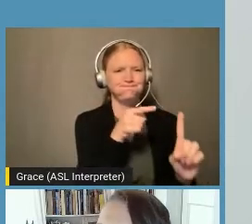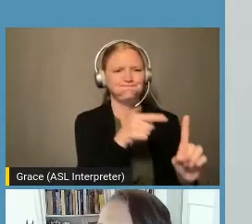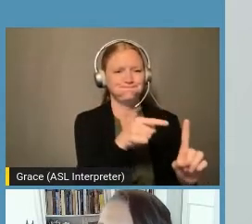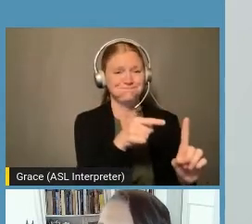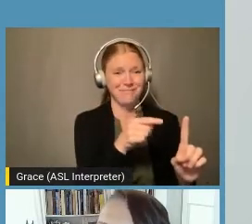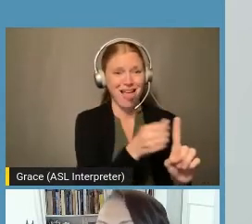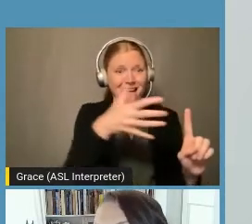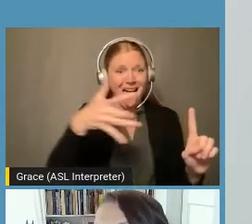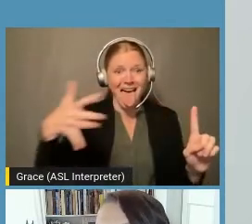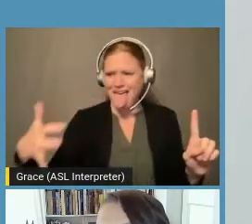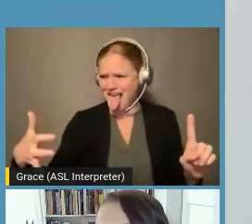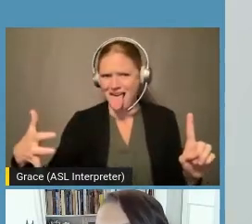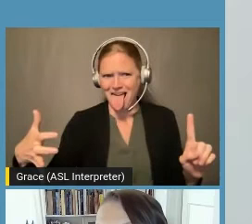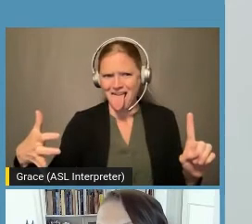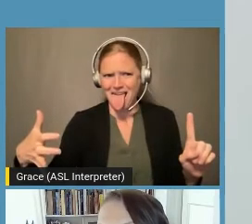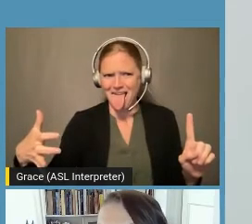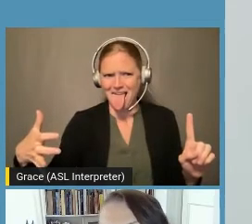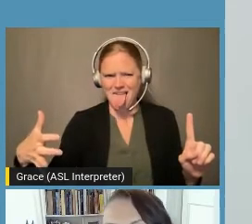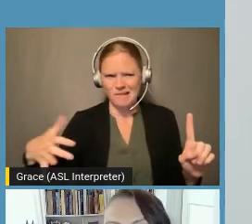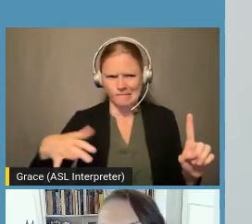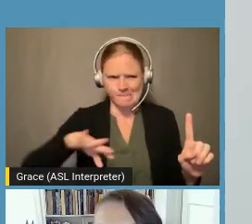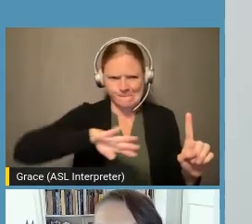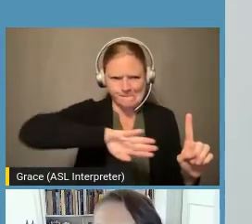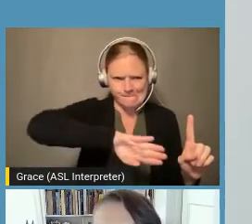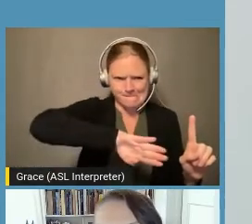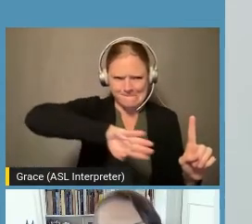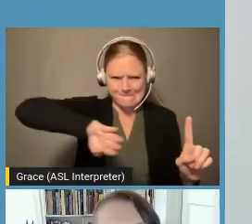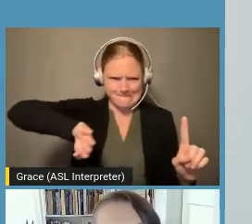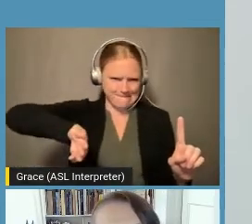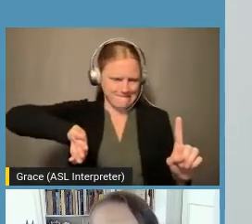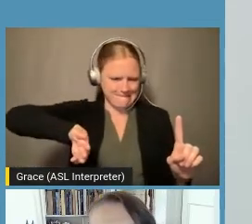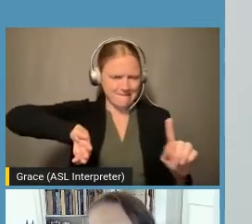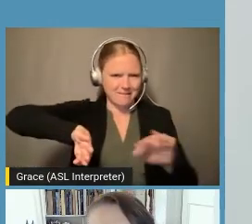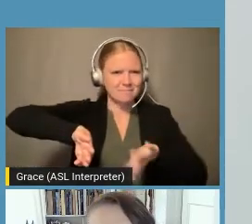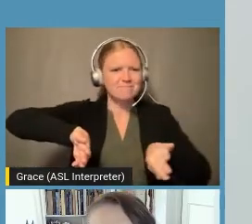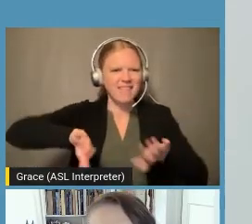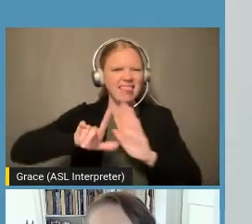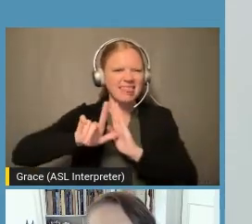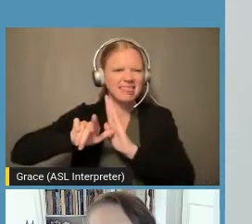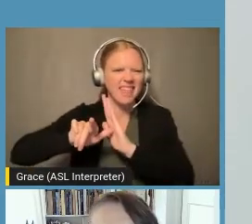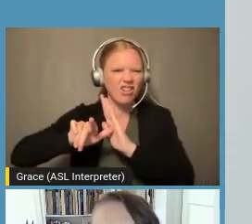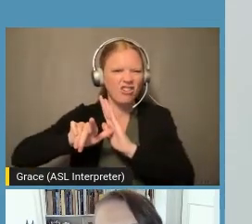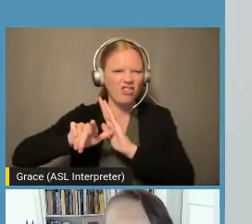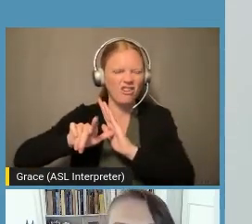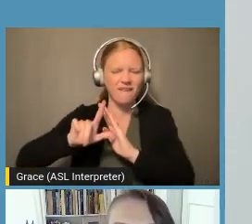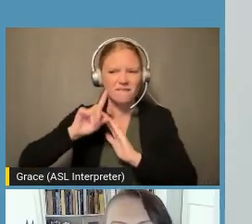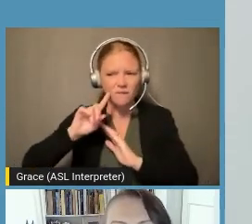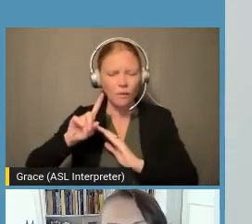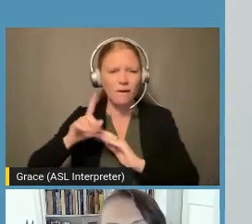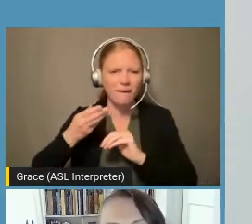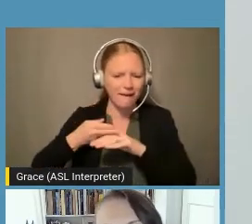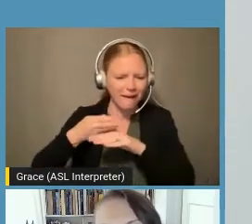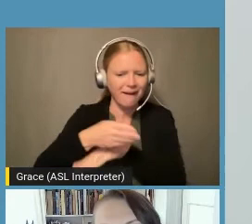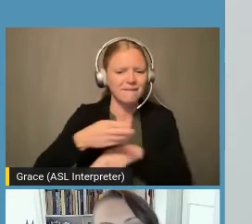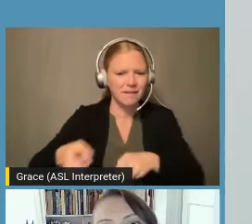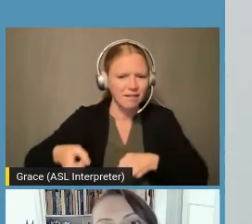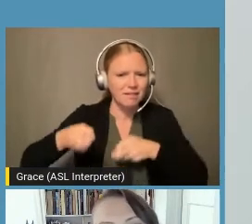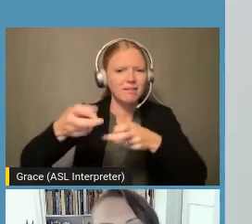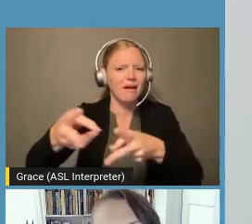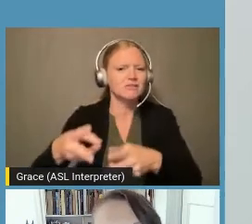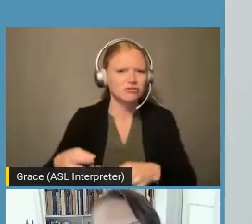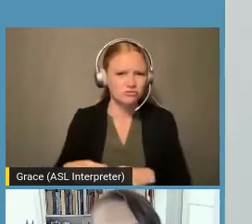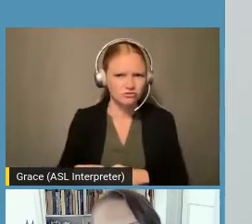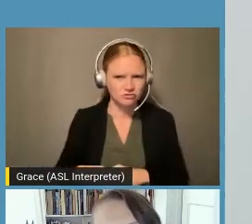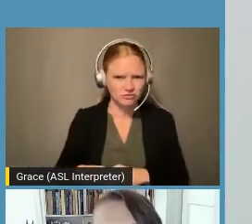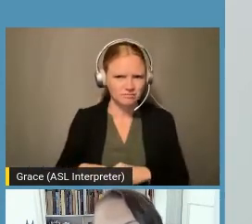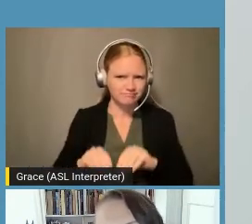that why? And if it doesn't, it should go on to a post-launch to-do list, So these goals can be really